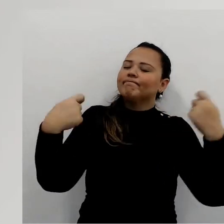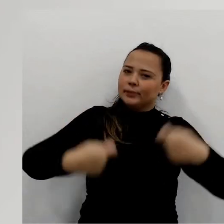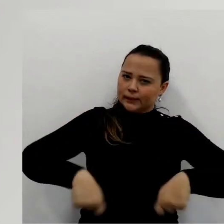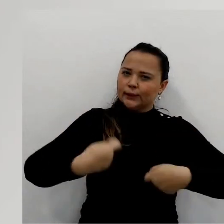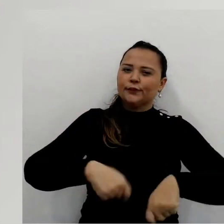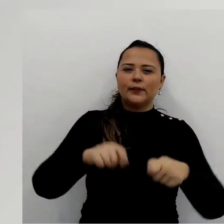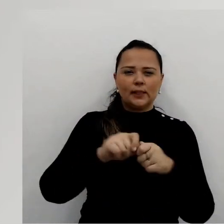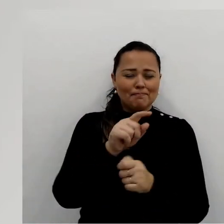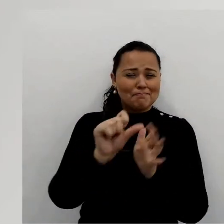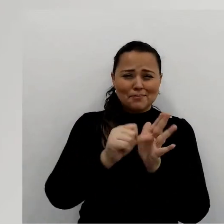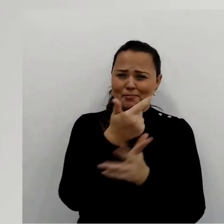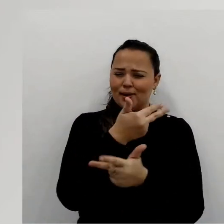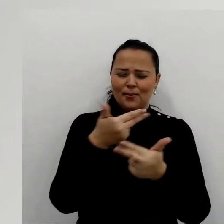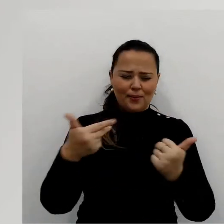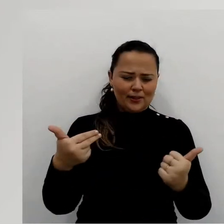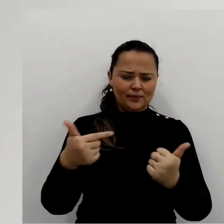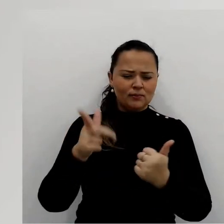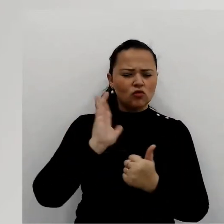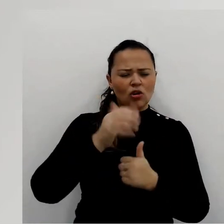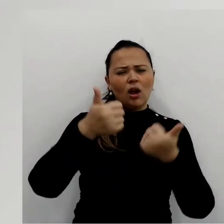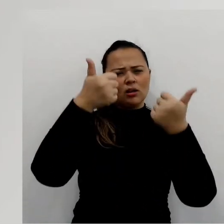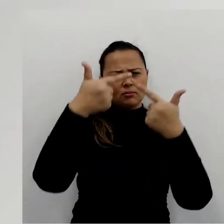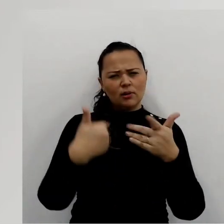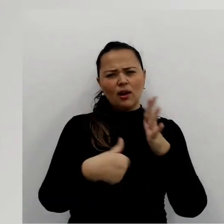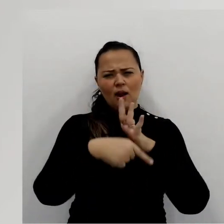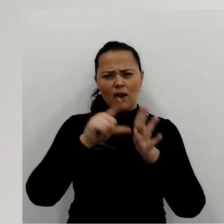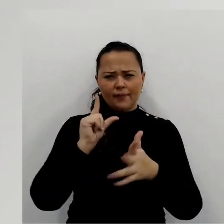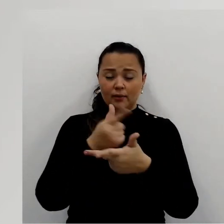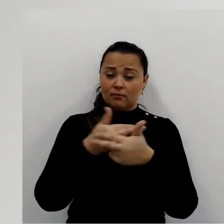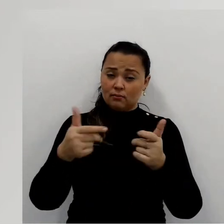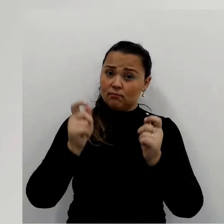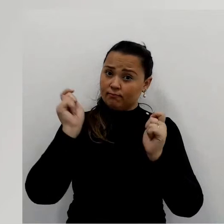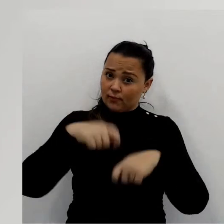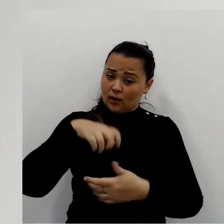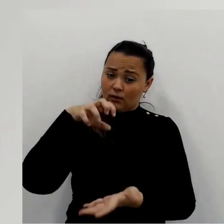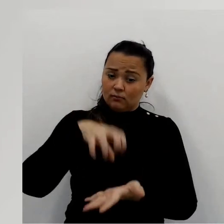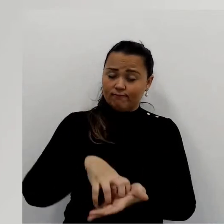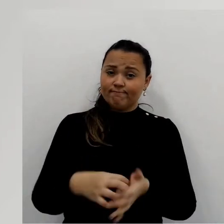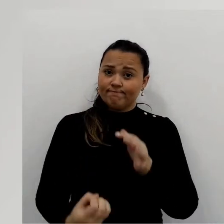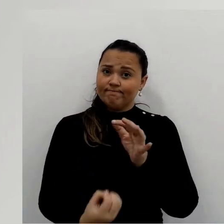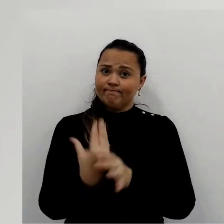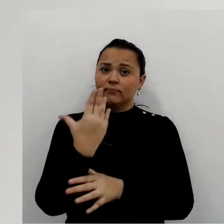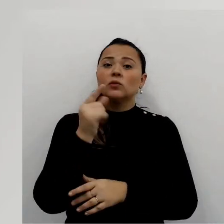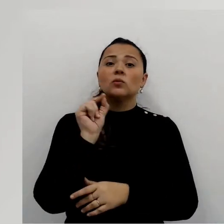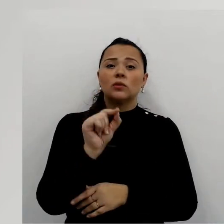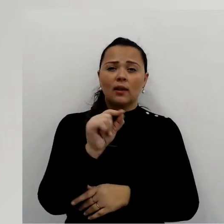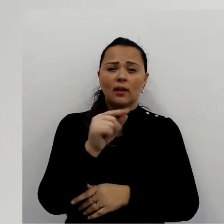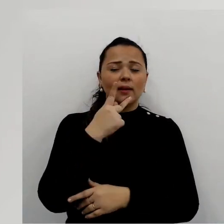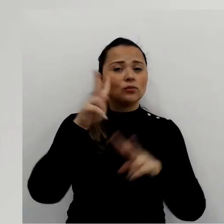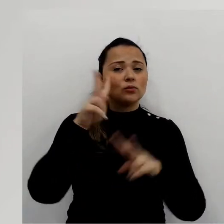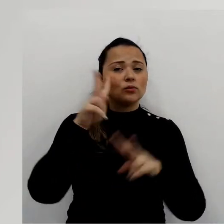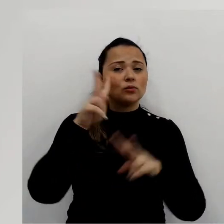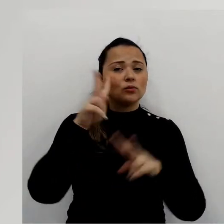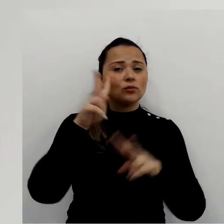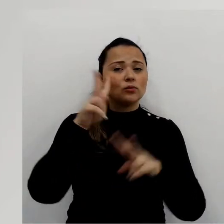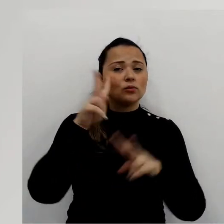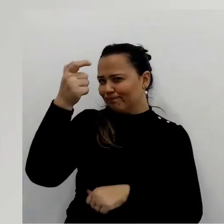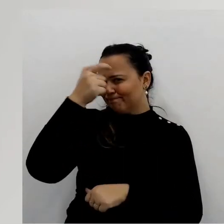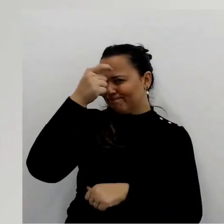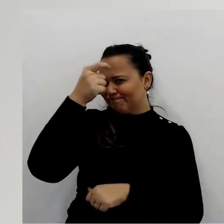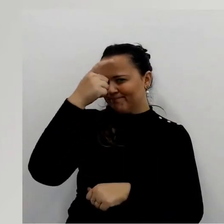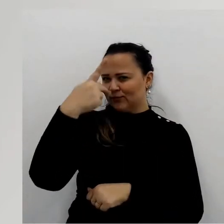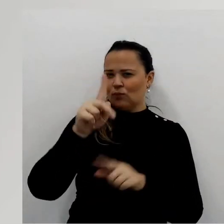before, a big part of this is about changing the mindset. It's about trying